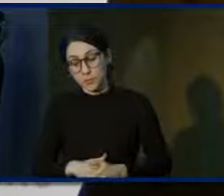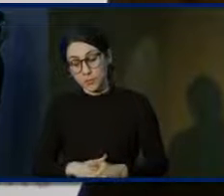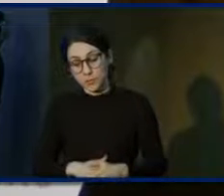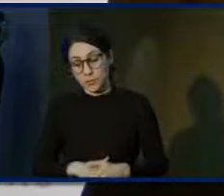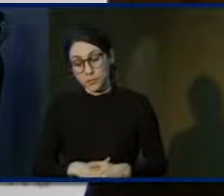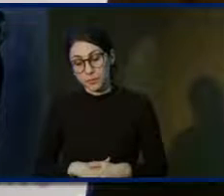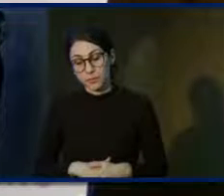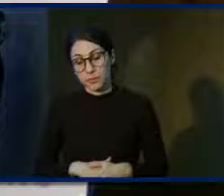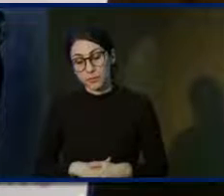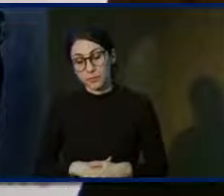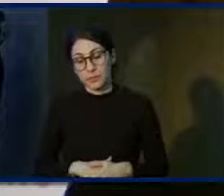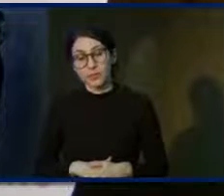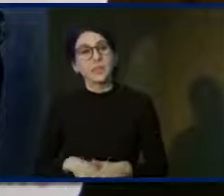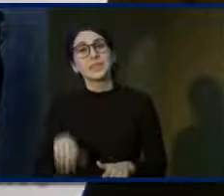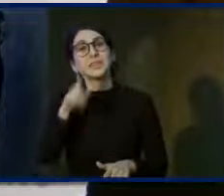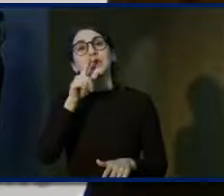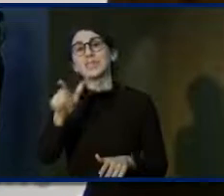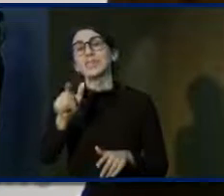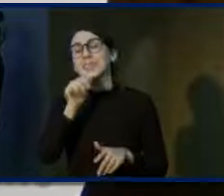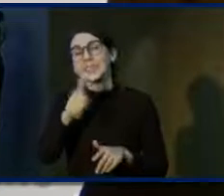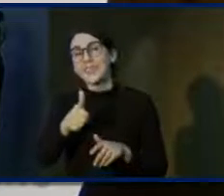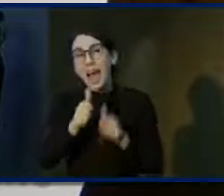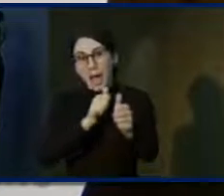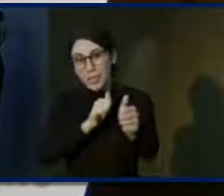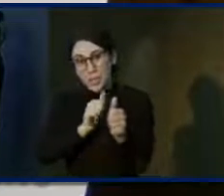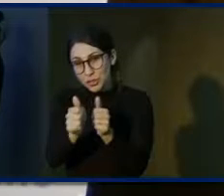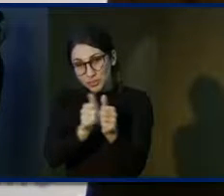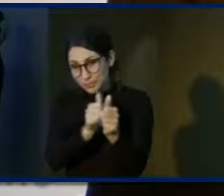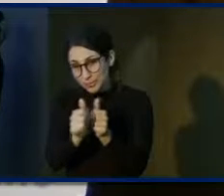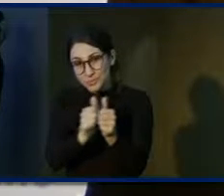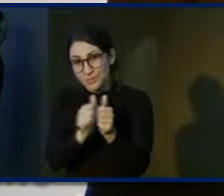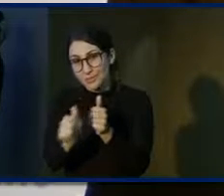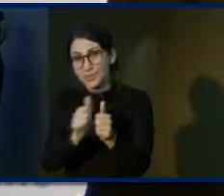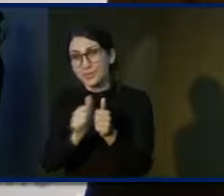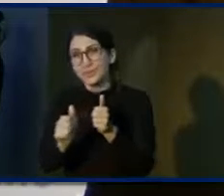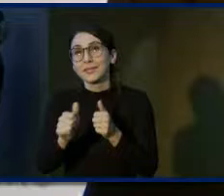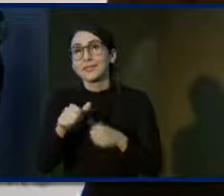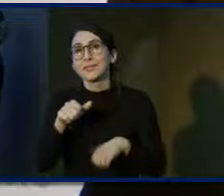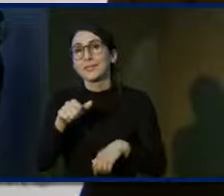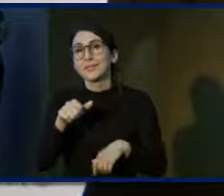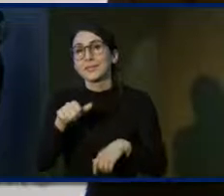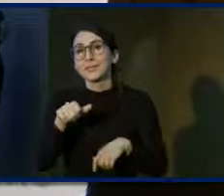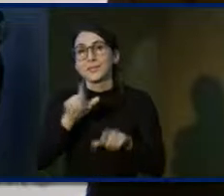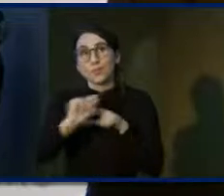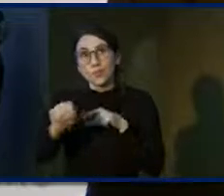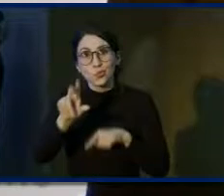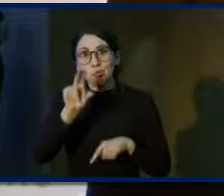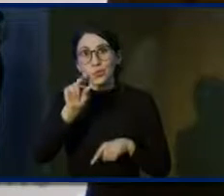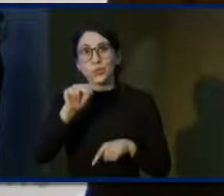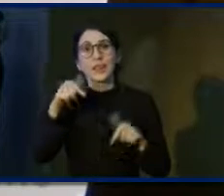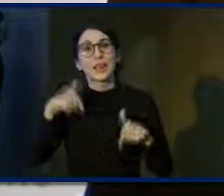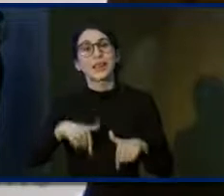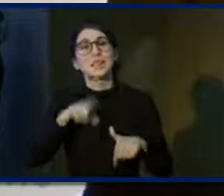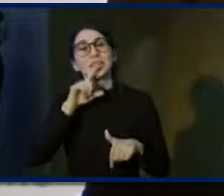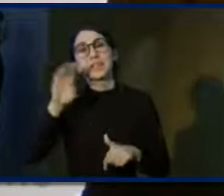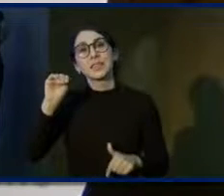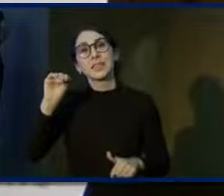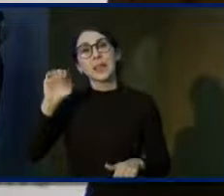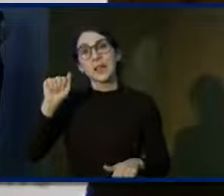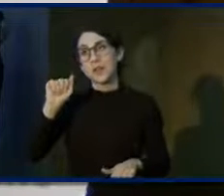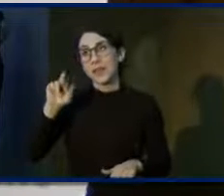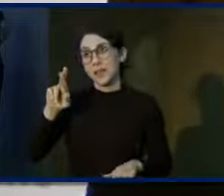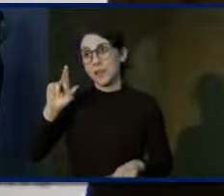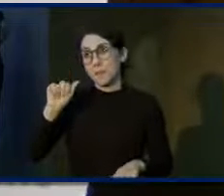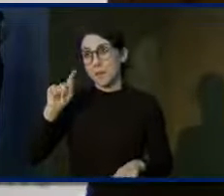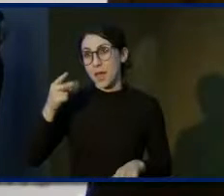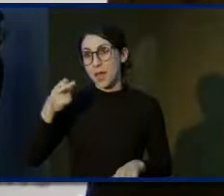This is not a sprint. This is a marathon. It really is. And John Lewis made that